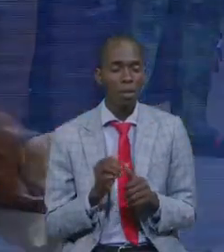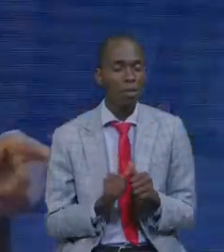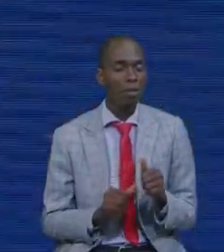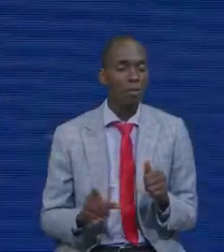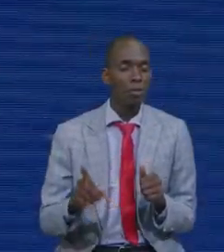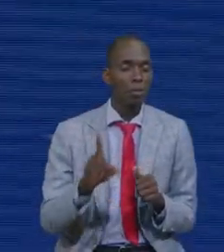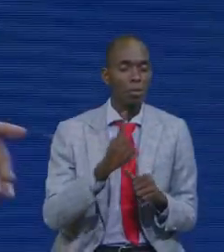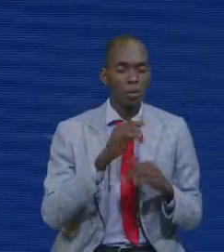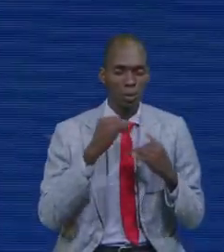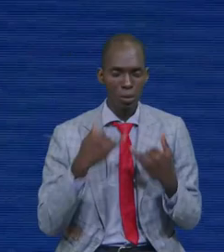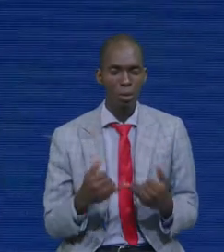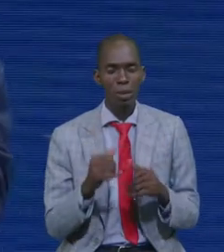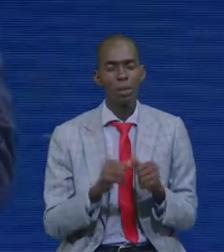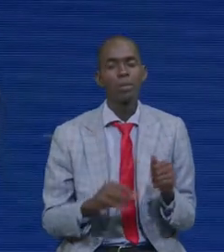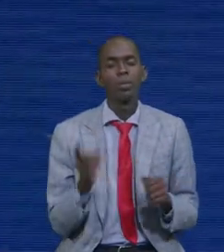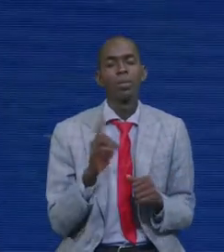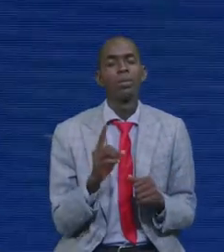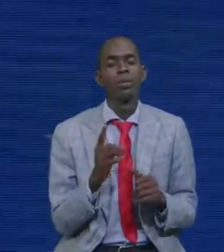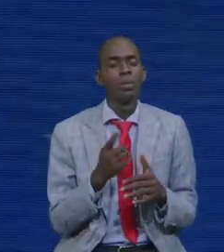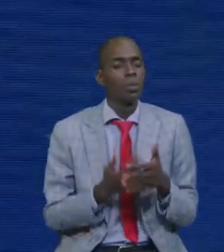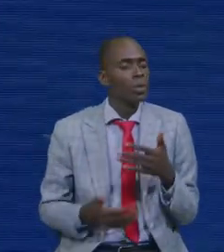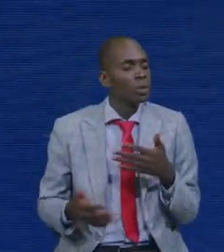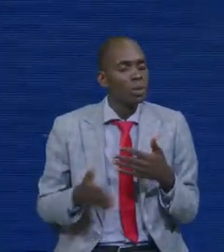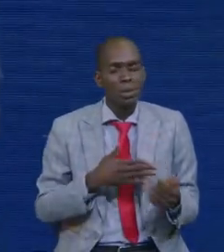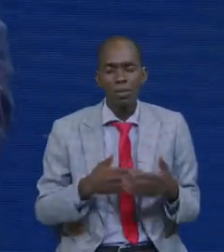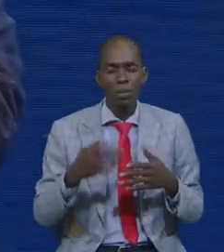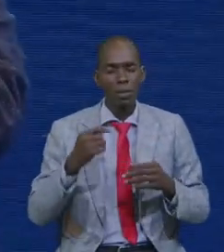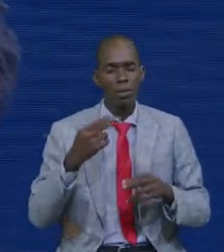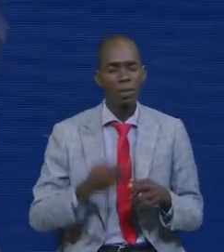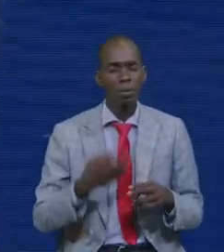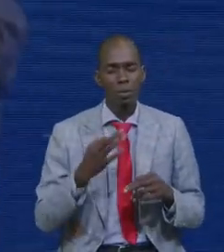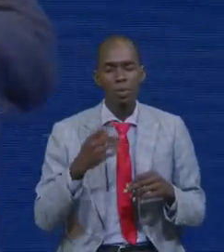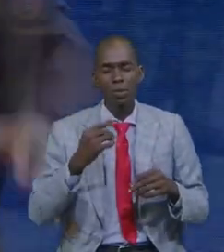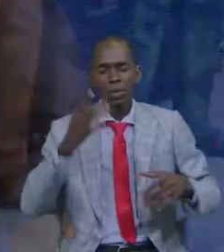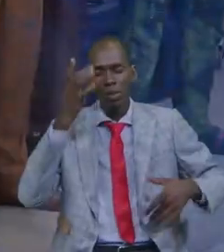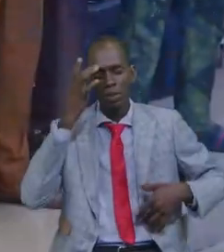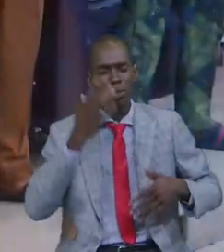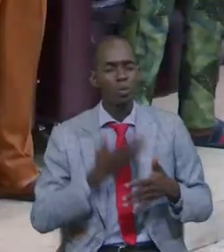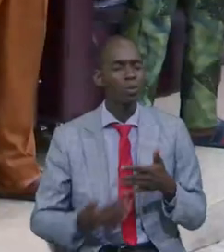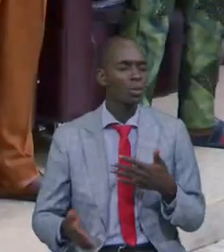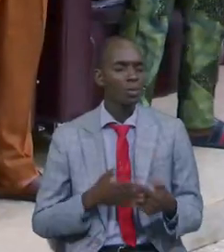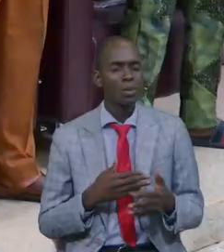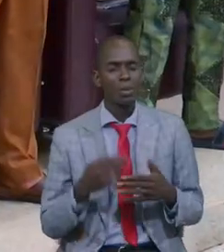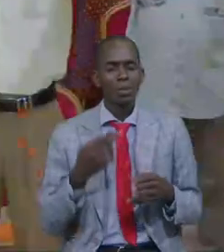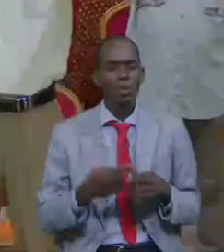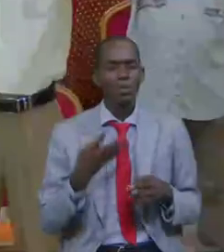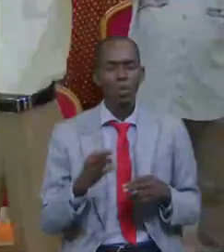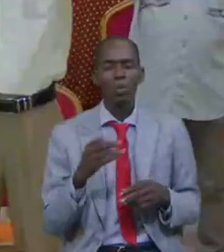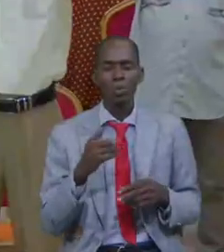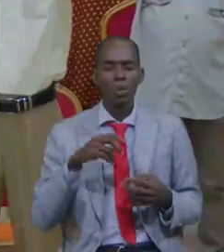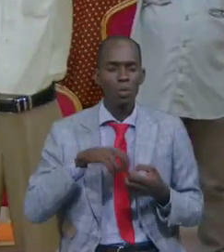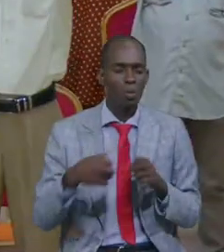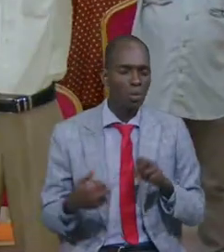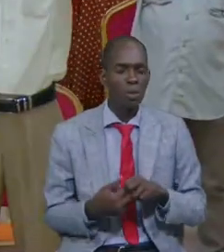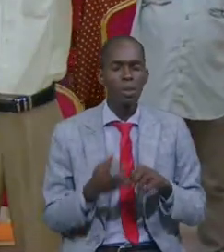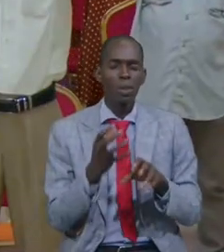Everyone now, everywhere, whatever the name of the sickness, whatever the name of the problem,